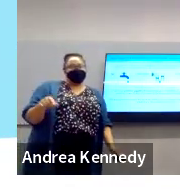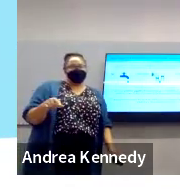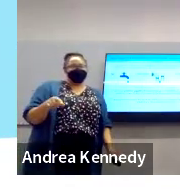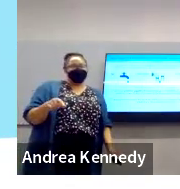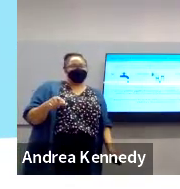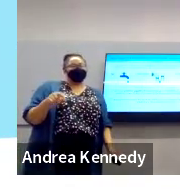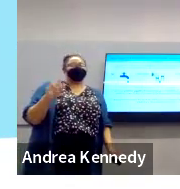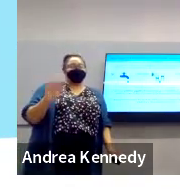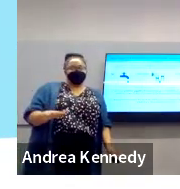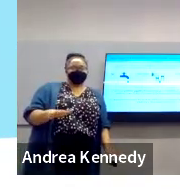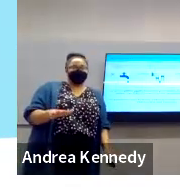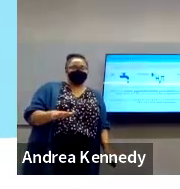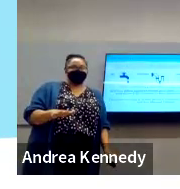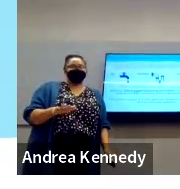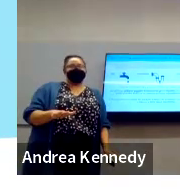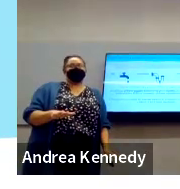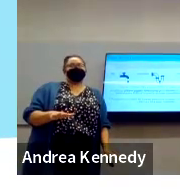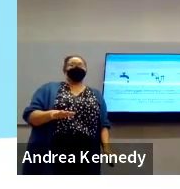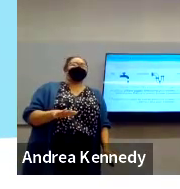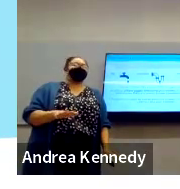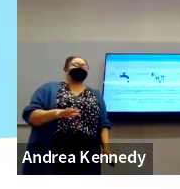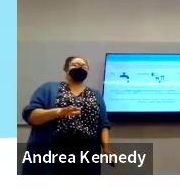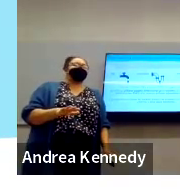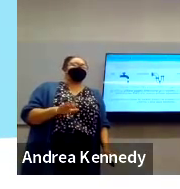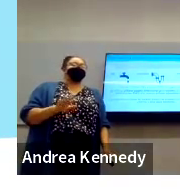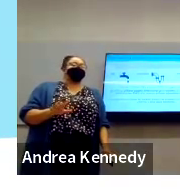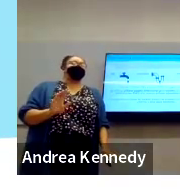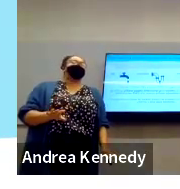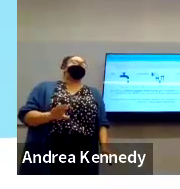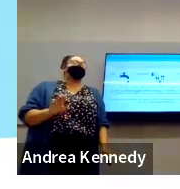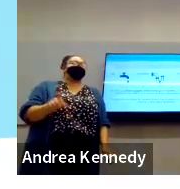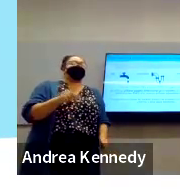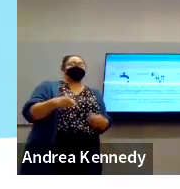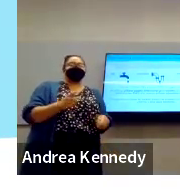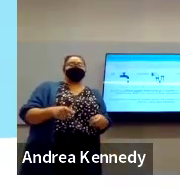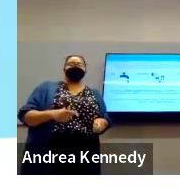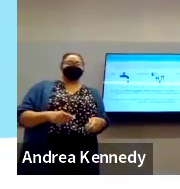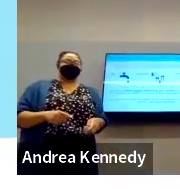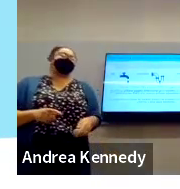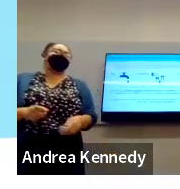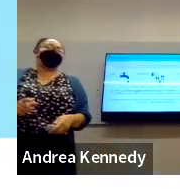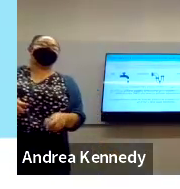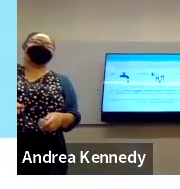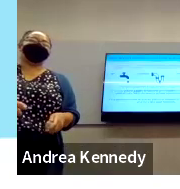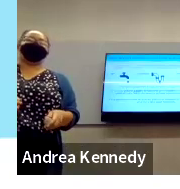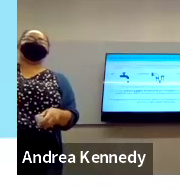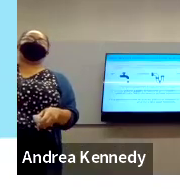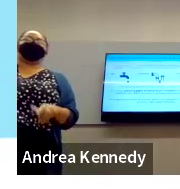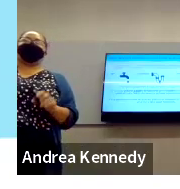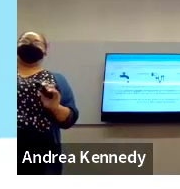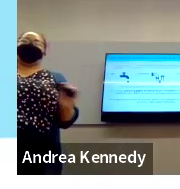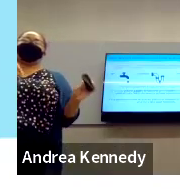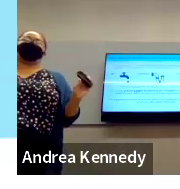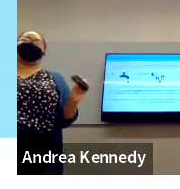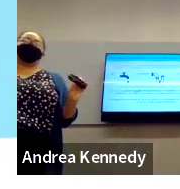petition process next. So we'll go through that with the slides. I think that would be helpful. And then if